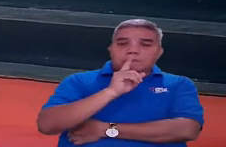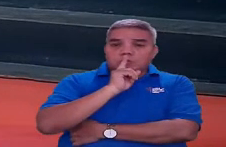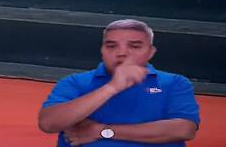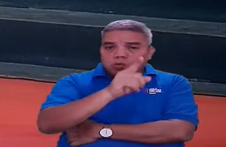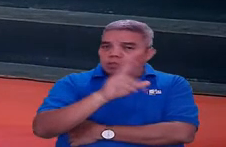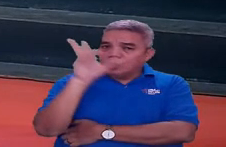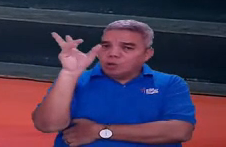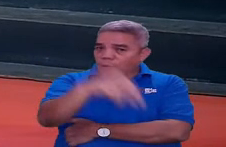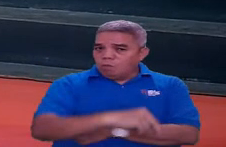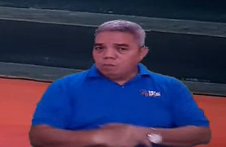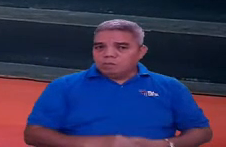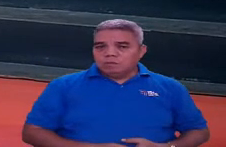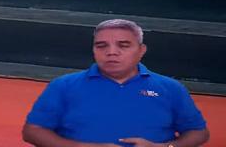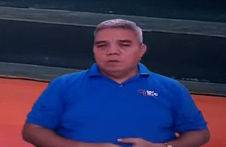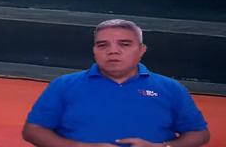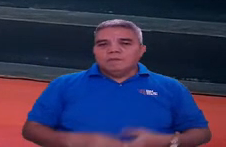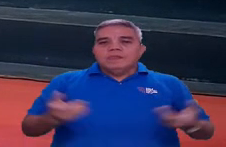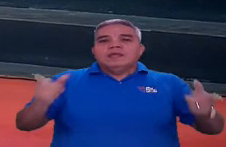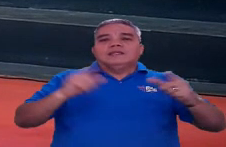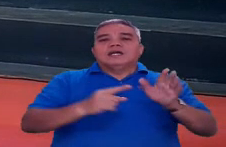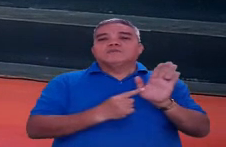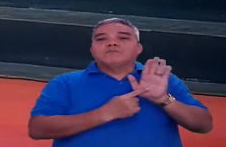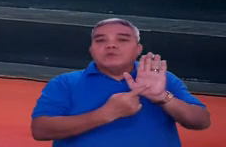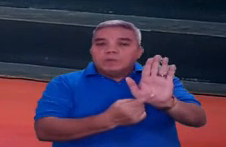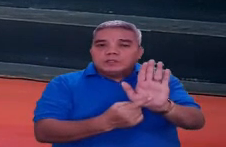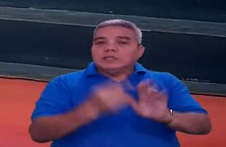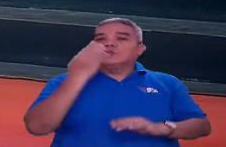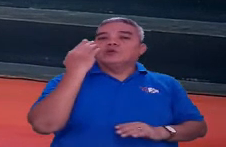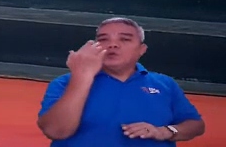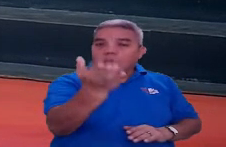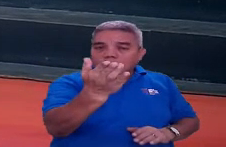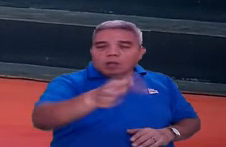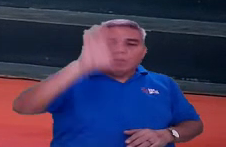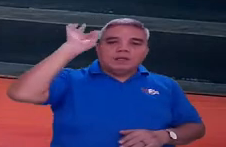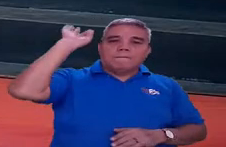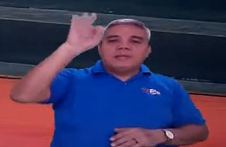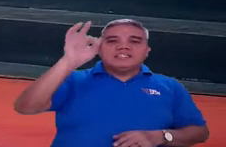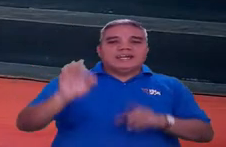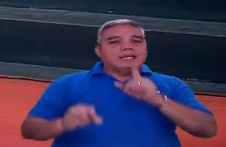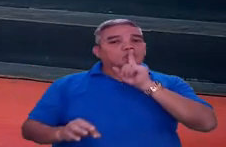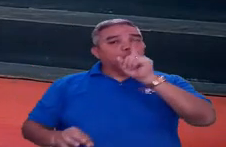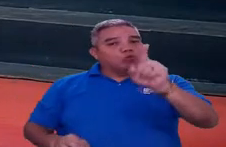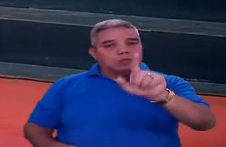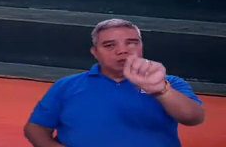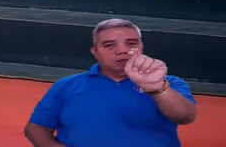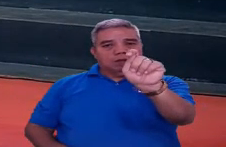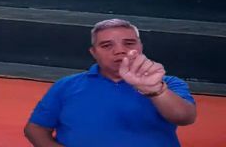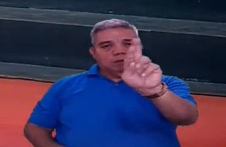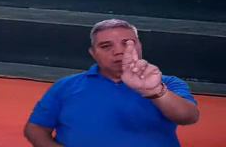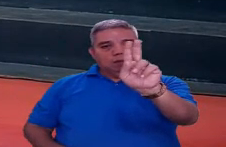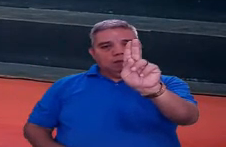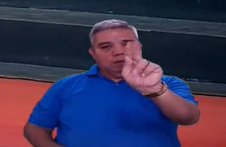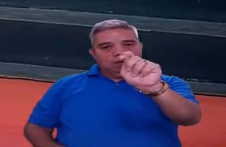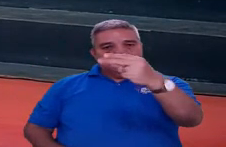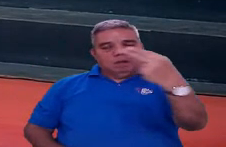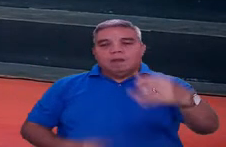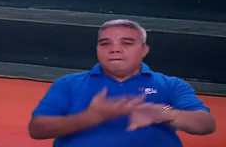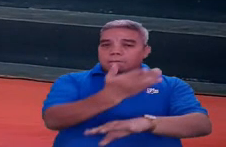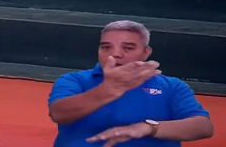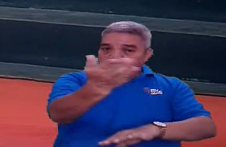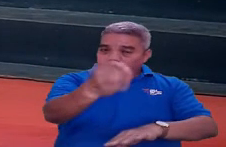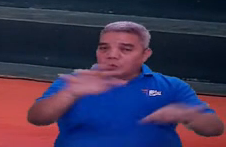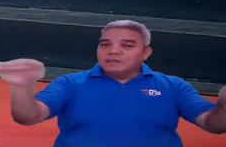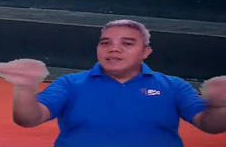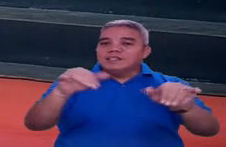truth. Let us prove ourselves we are the one that is preaching the truth. But with our lives